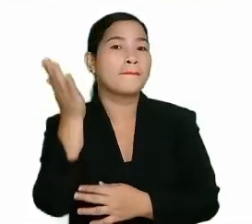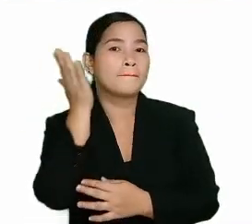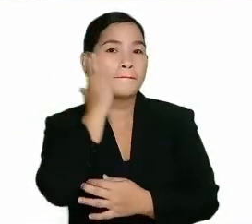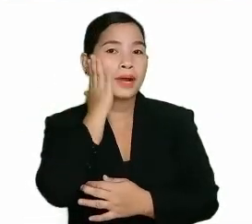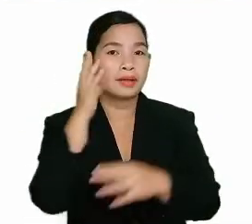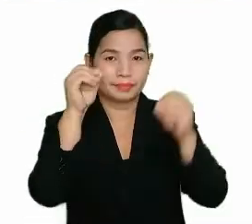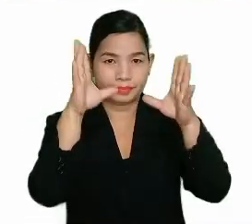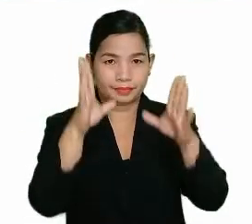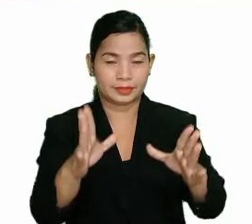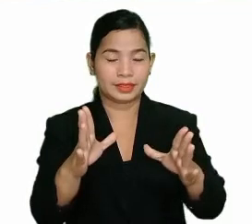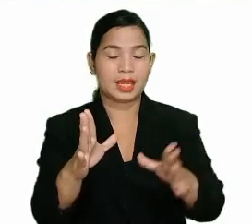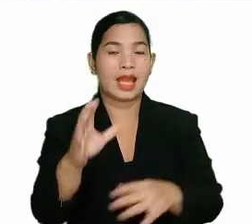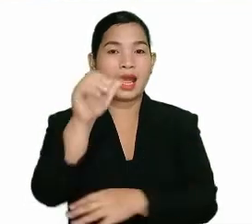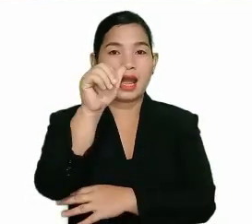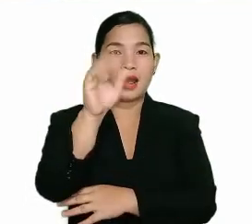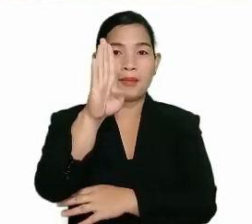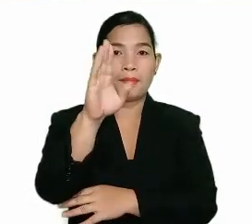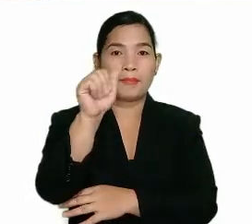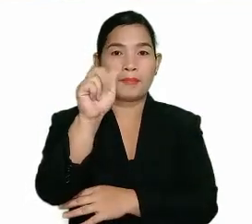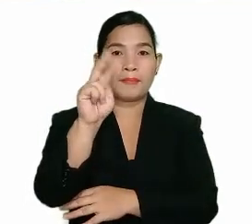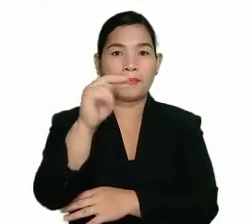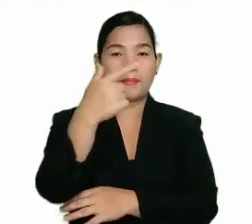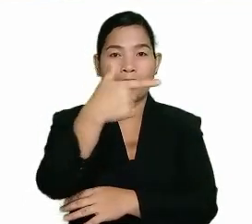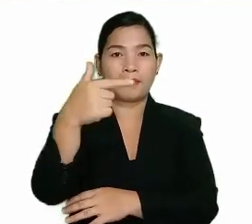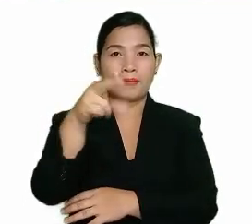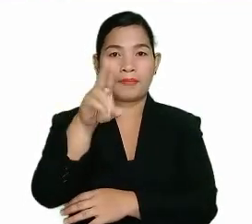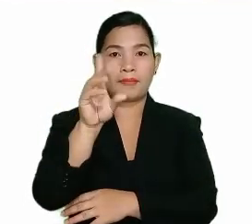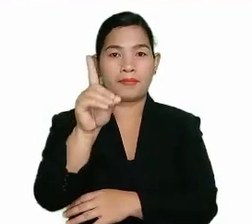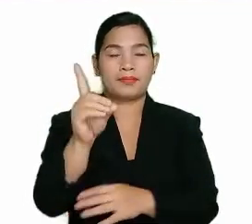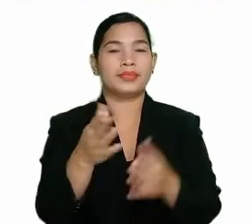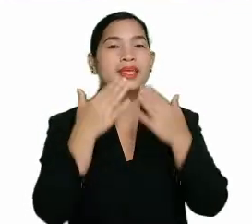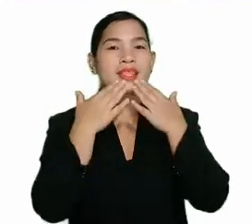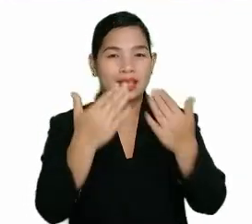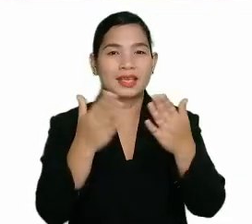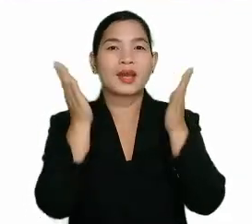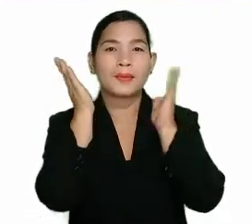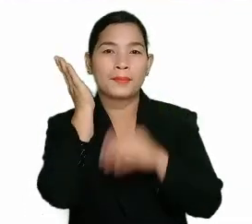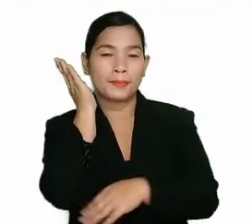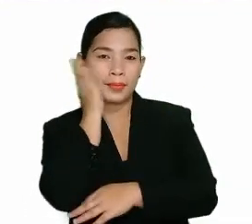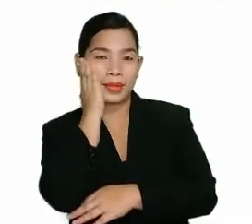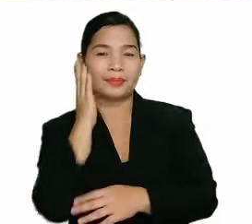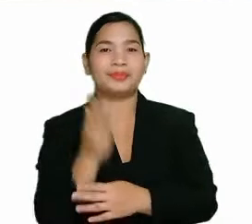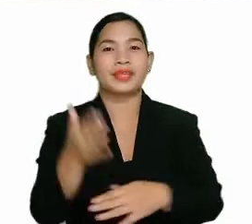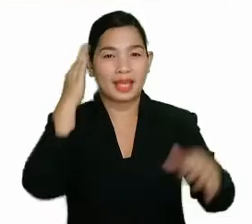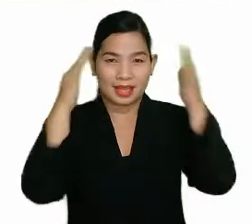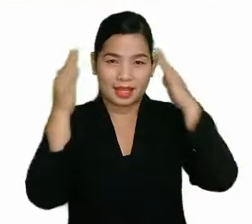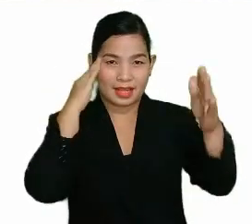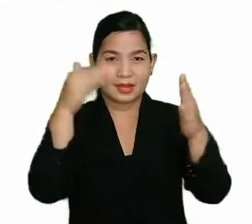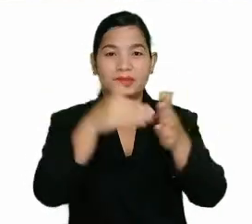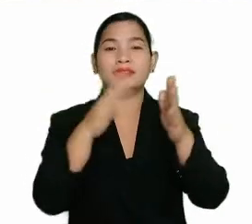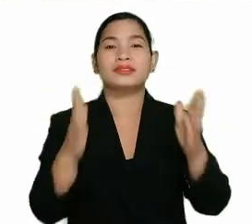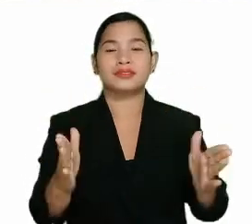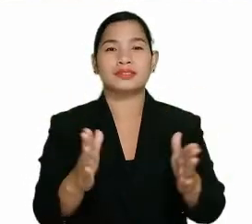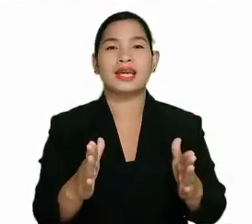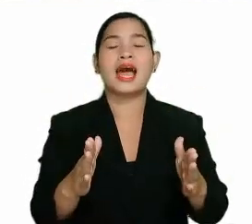than Mrs. Annalisa A. Banggood. Thank you, Ma'am April. Hello, our dear